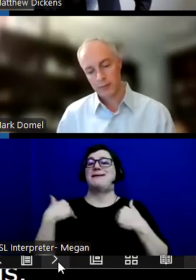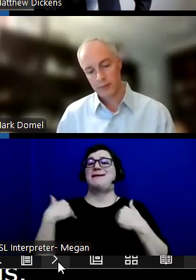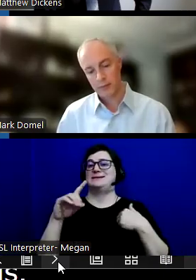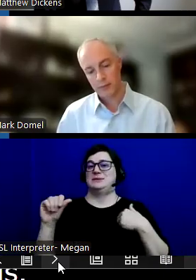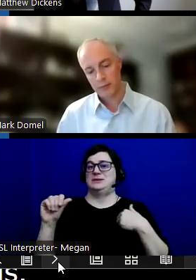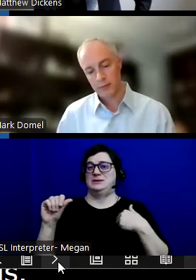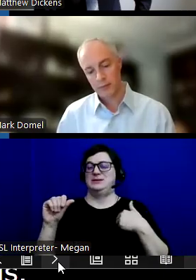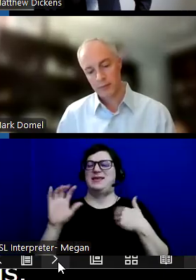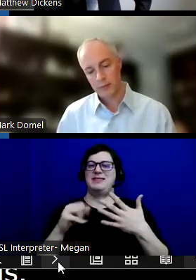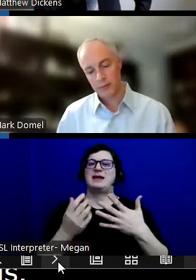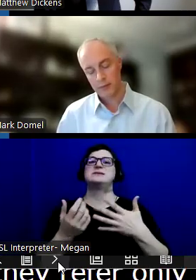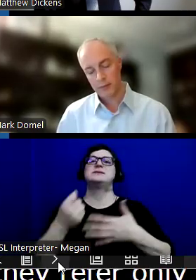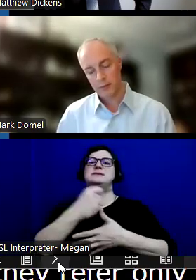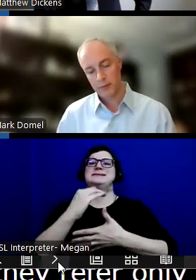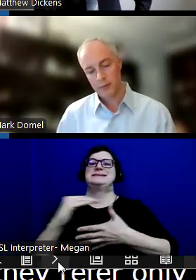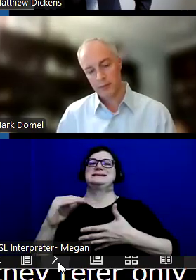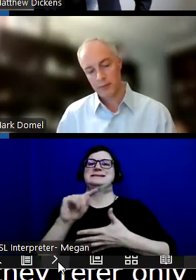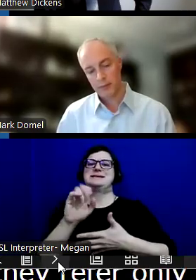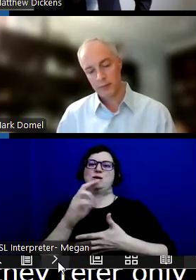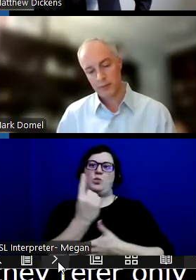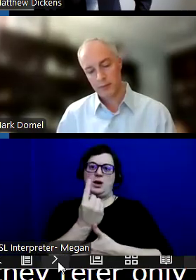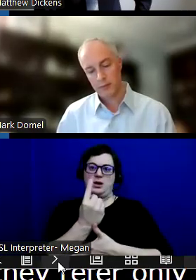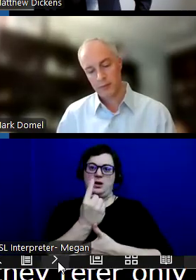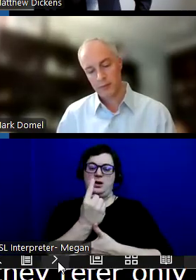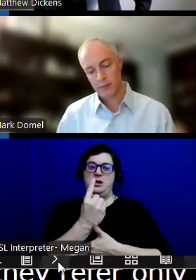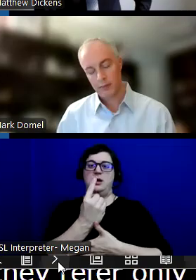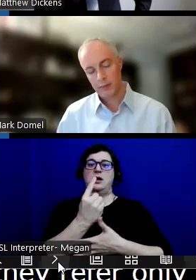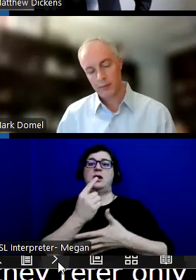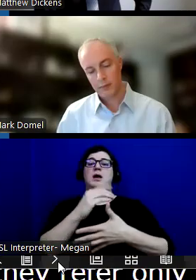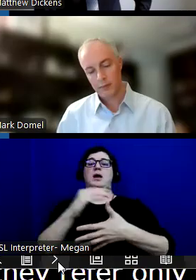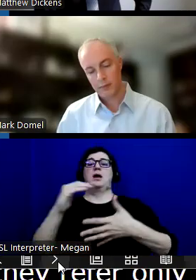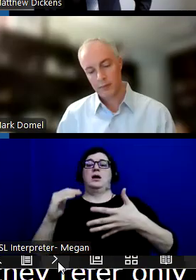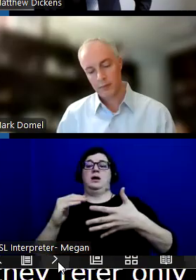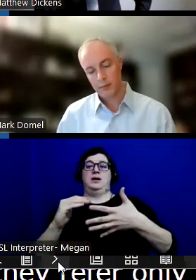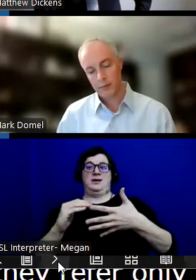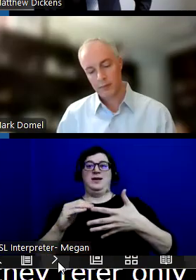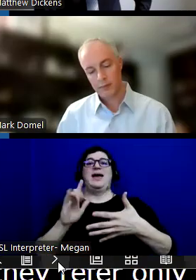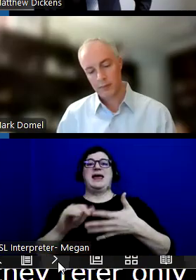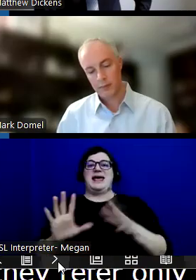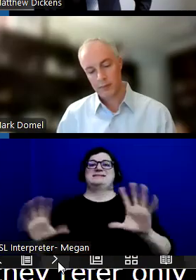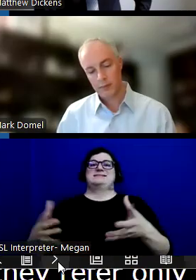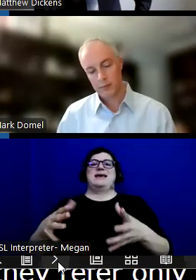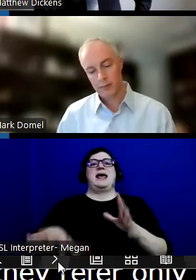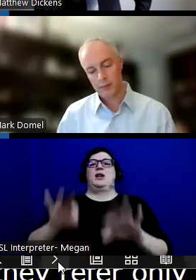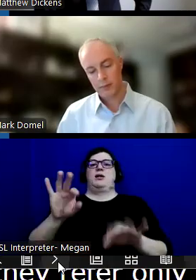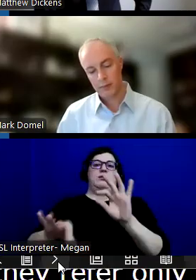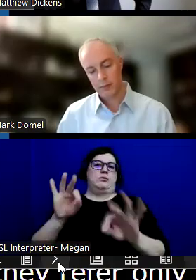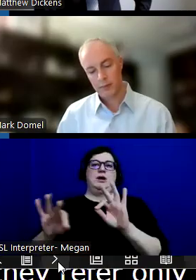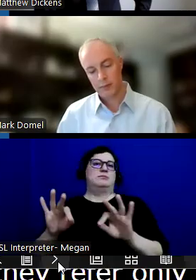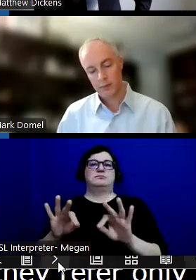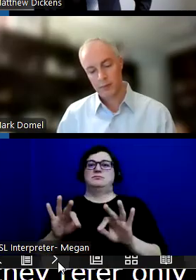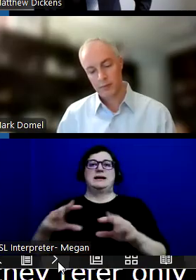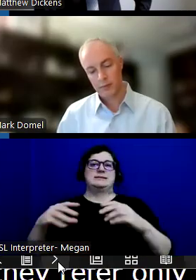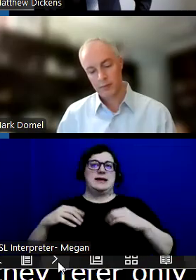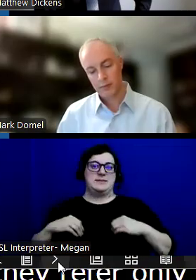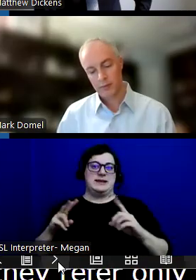they're in priority tier 1. And then from priority tier 1, as the lottery is grabbing applications, if